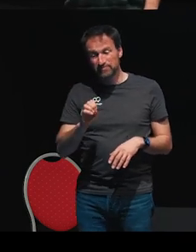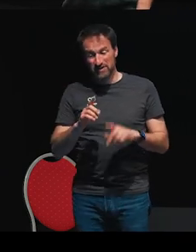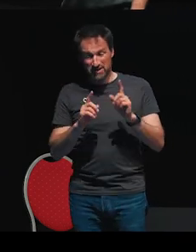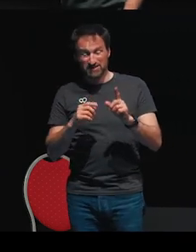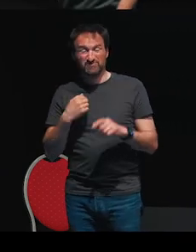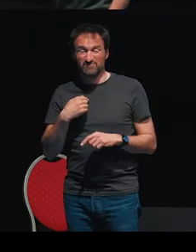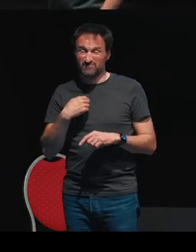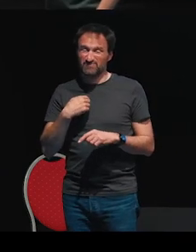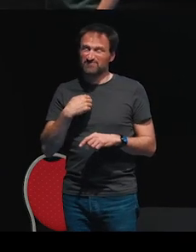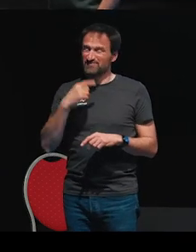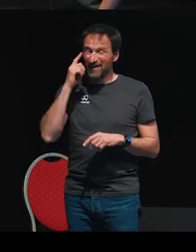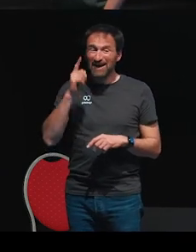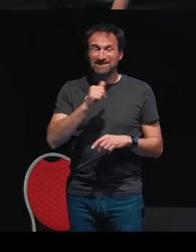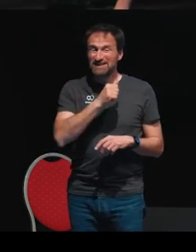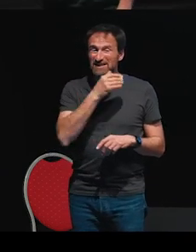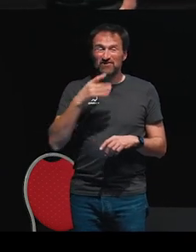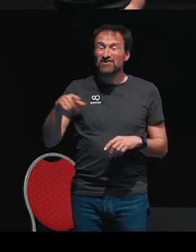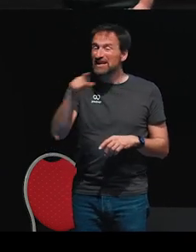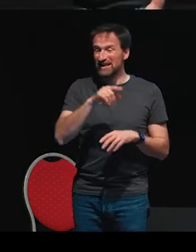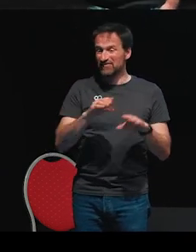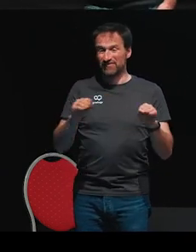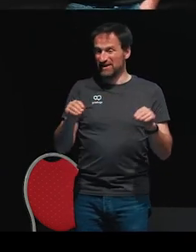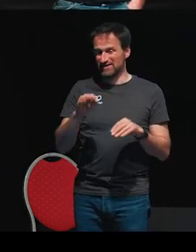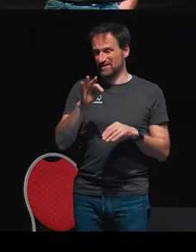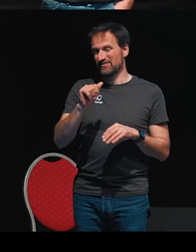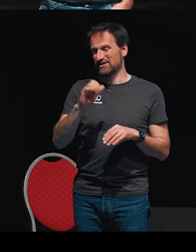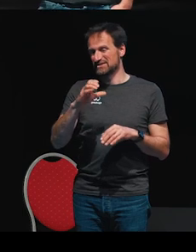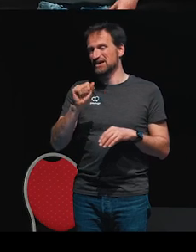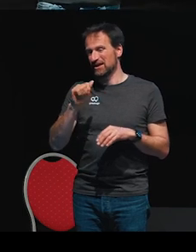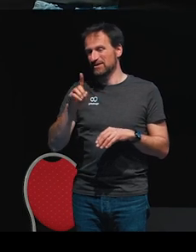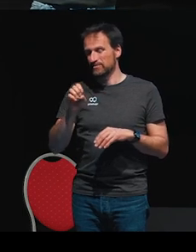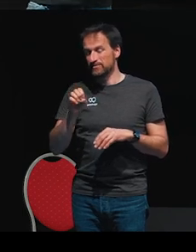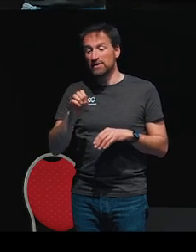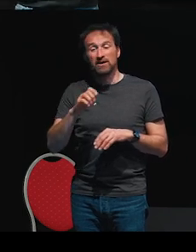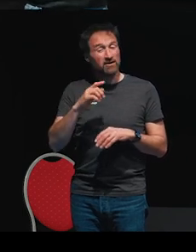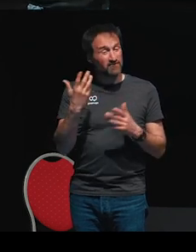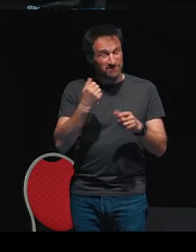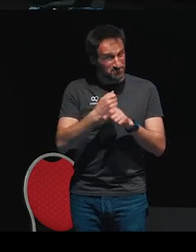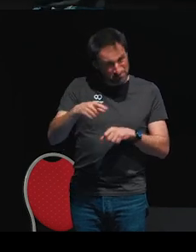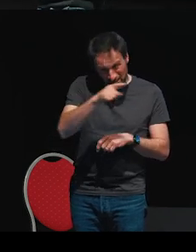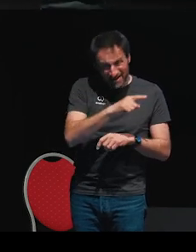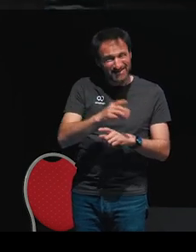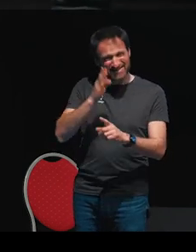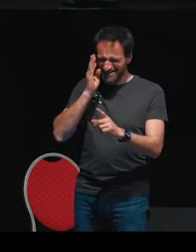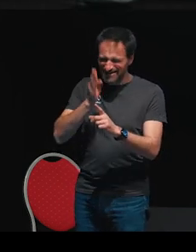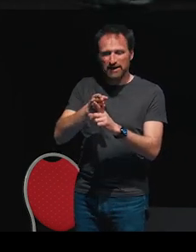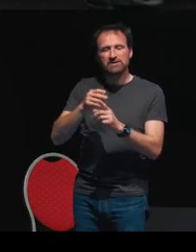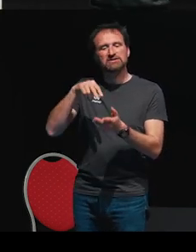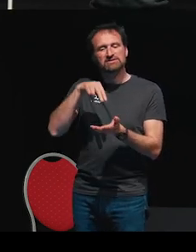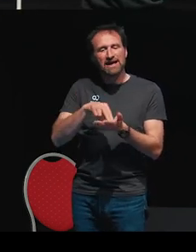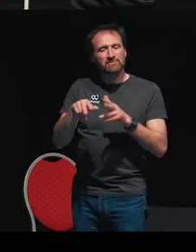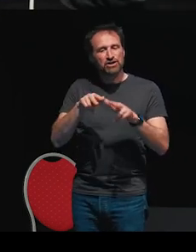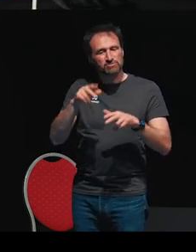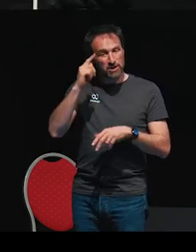So what a lot of people do is they directly connect their state management logic with their